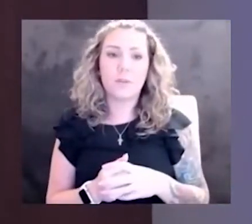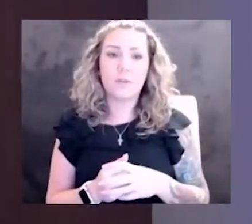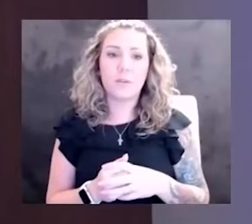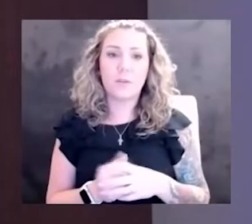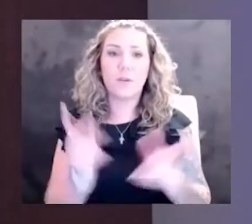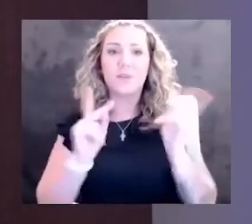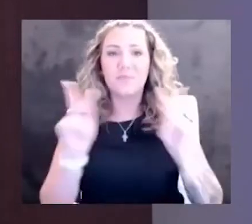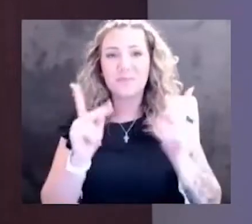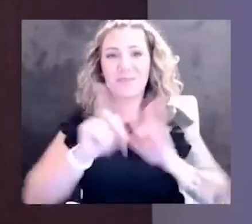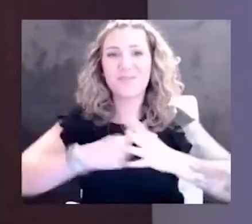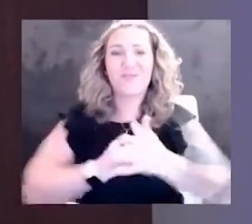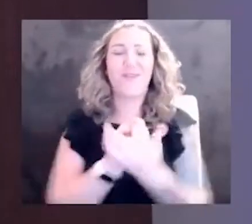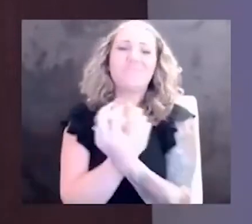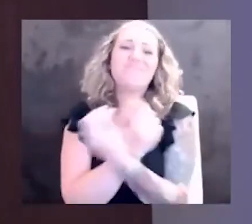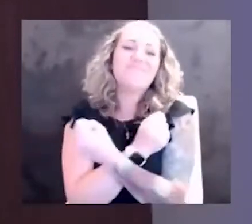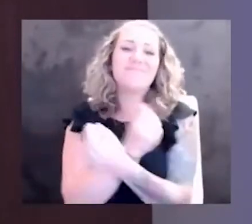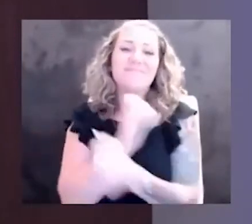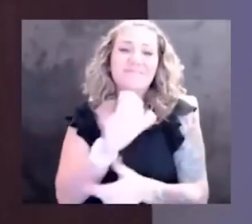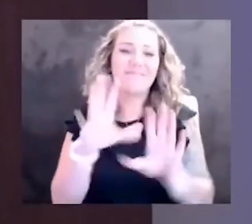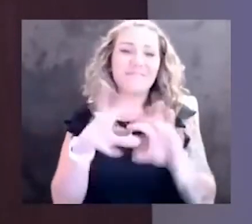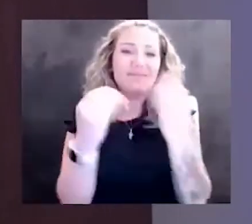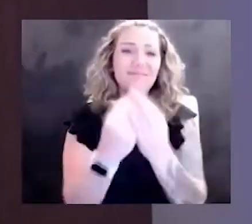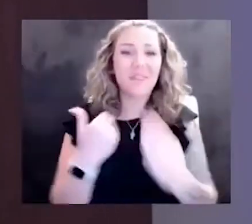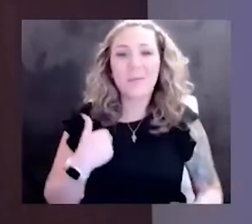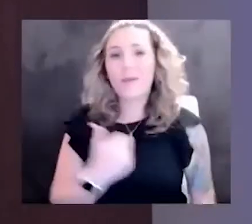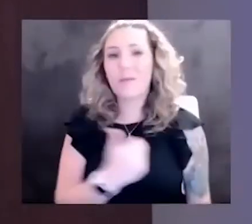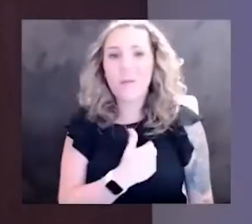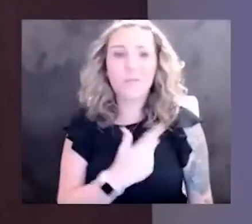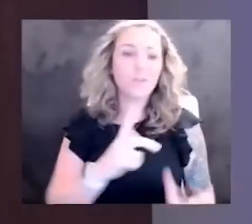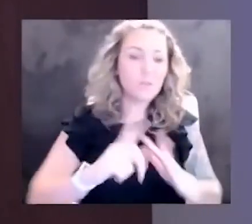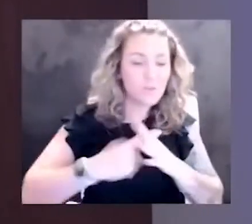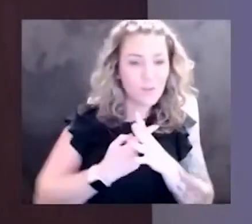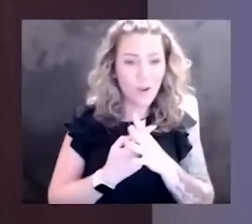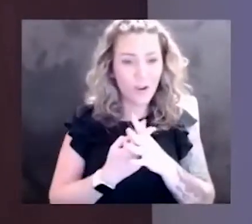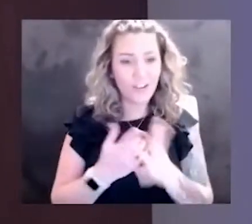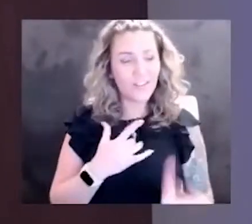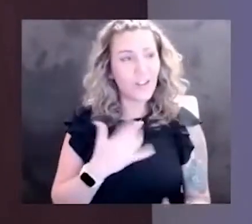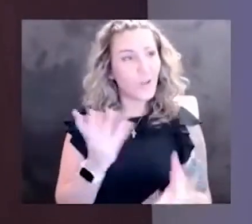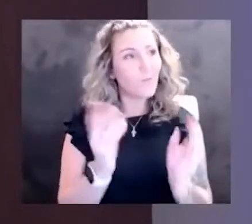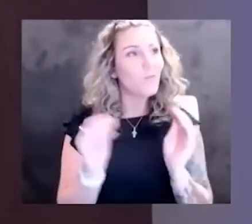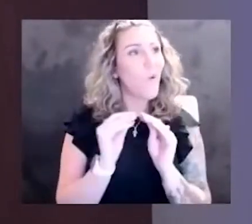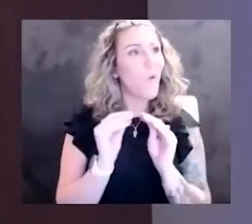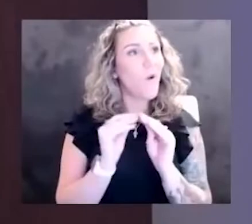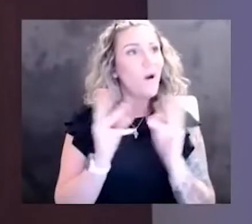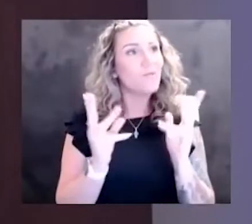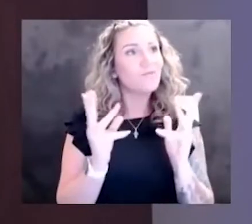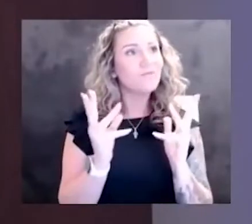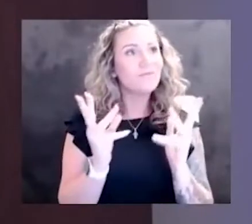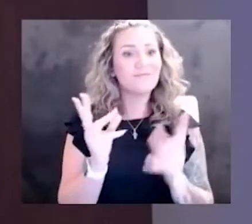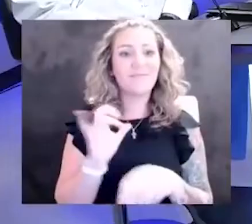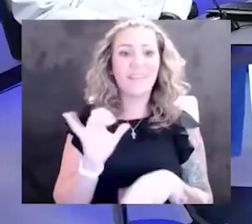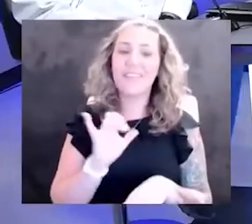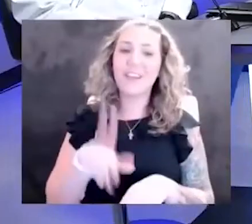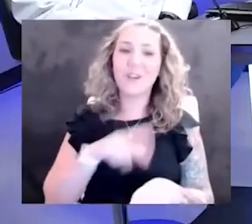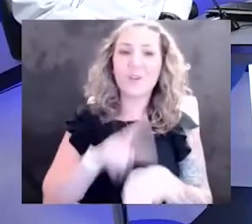again, that things are starting to feel a little more like normal. The sun's coming through the clouds here. What are